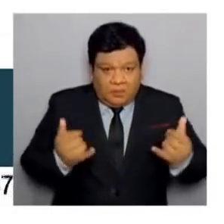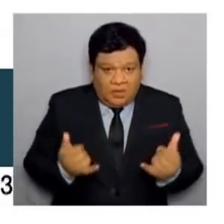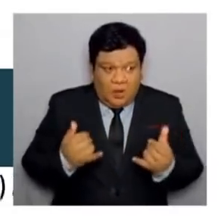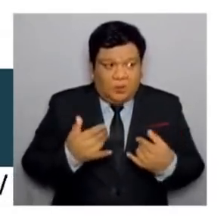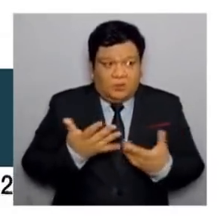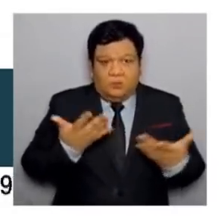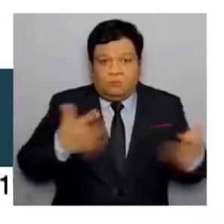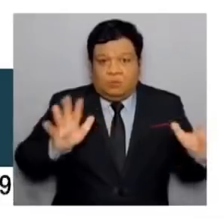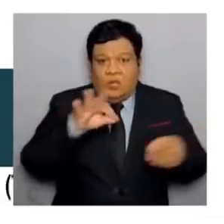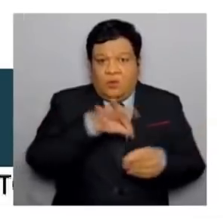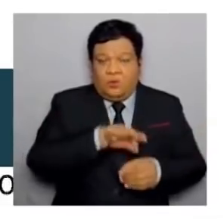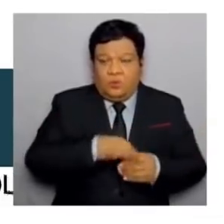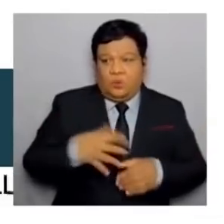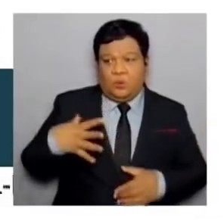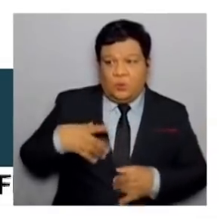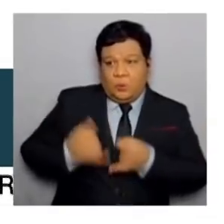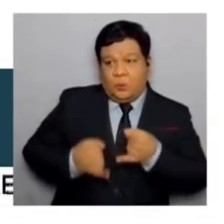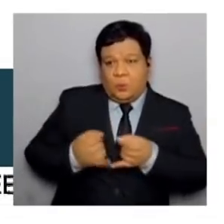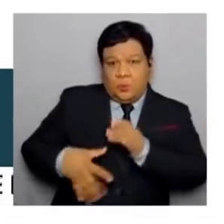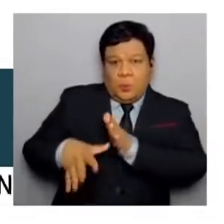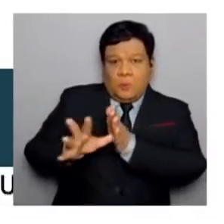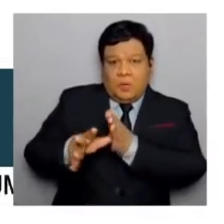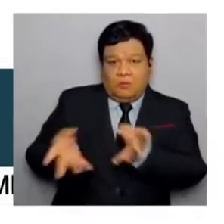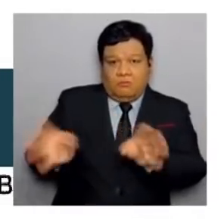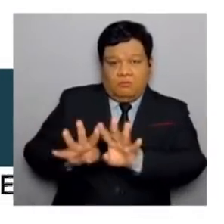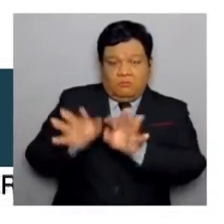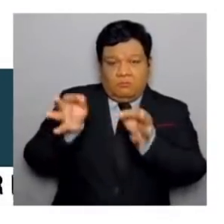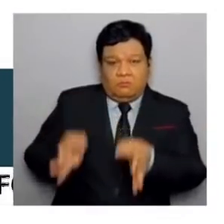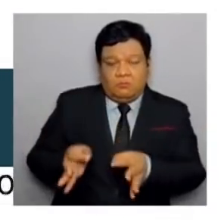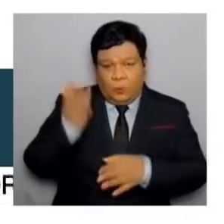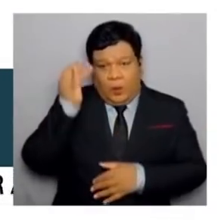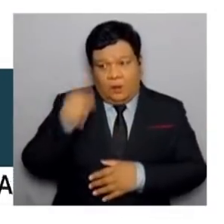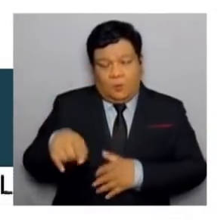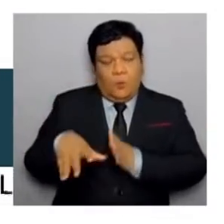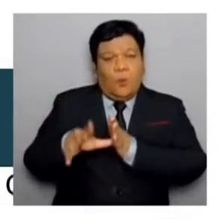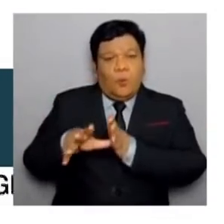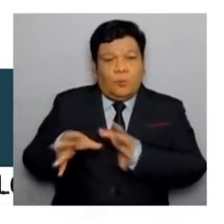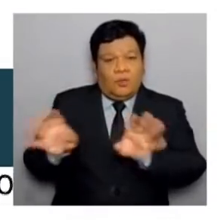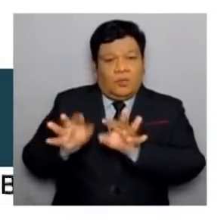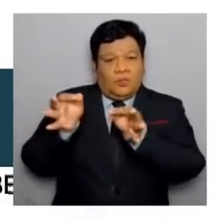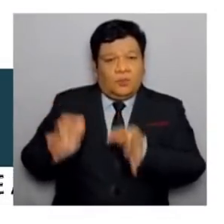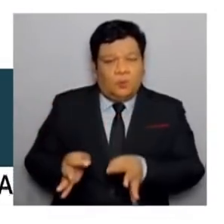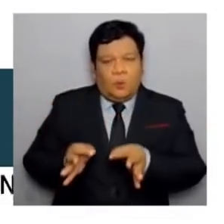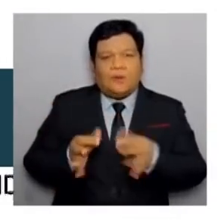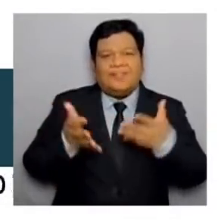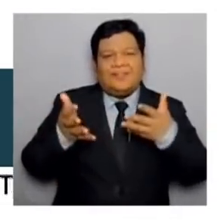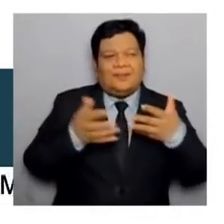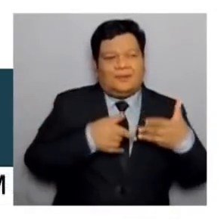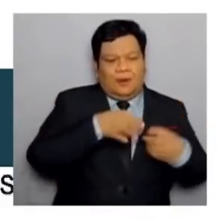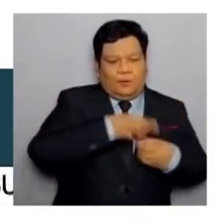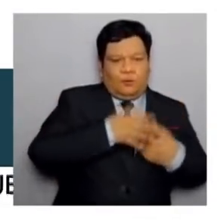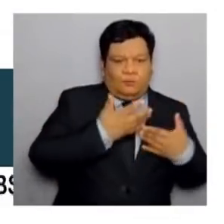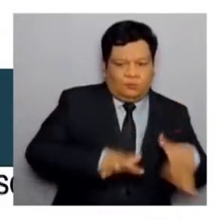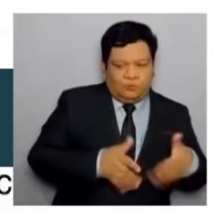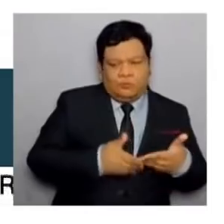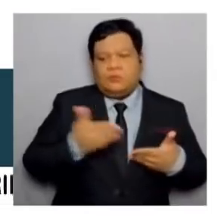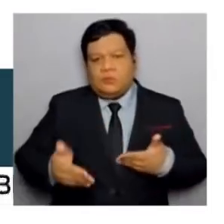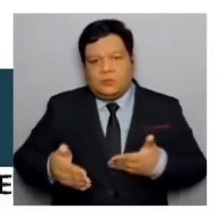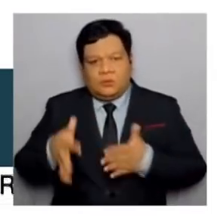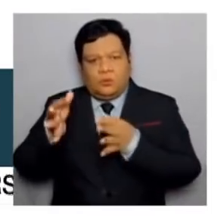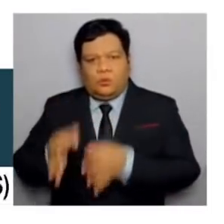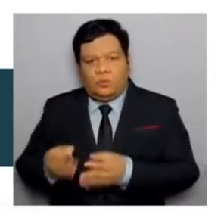tayong narinig sa COMELEC. And in fact, it was the decision of the COMELEC en banc only came after the elections. Talk to us